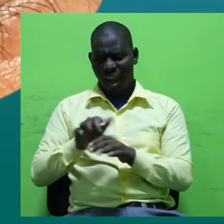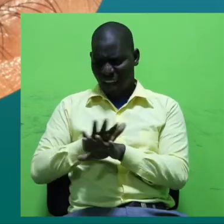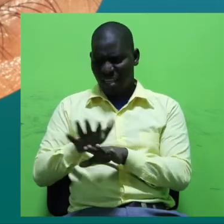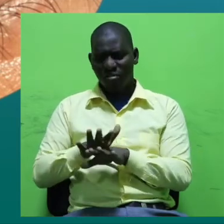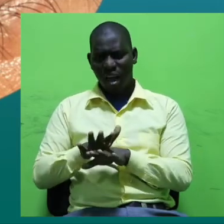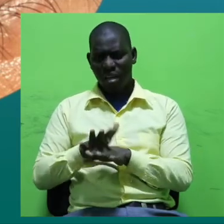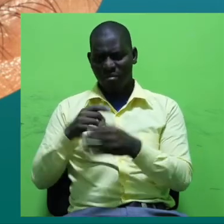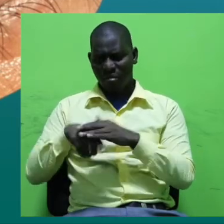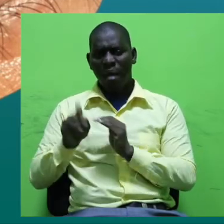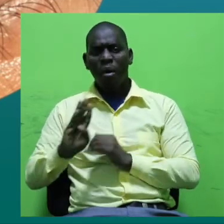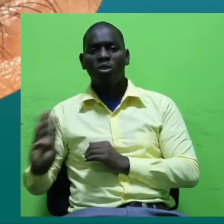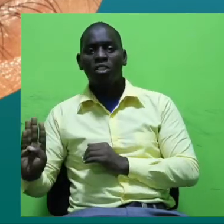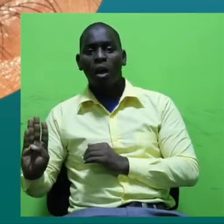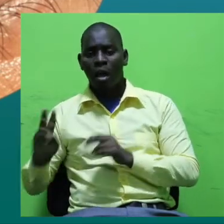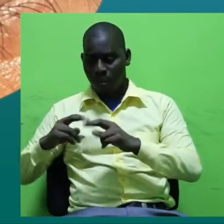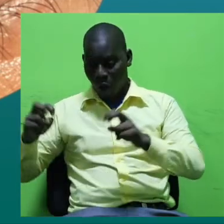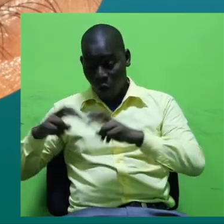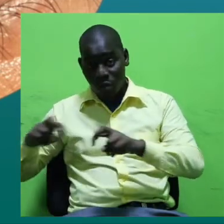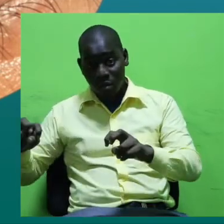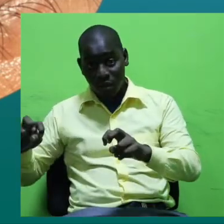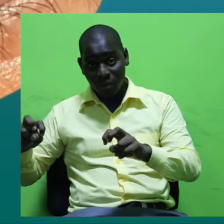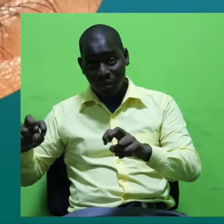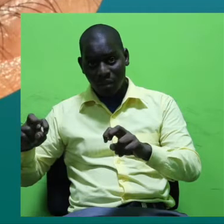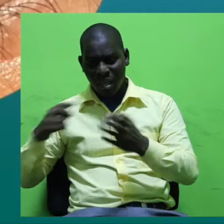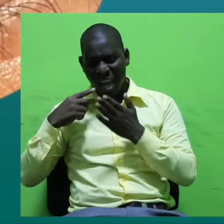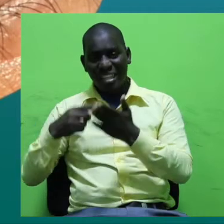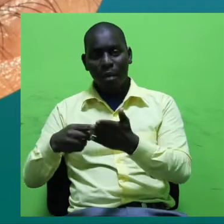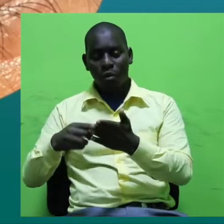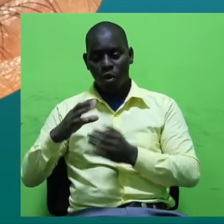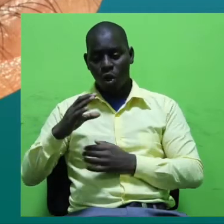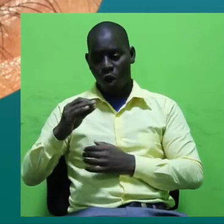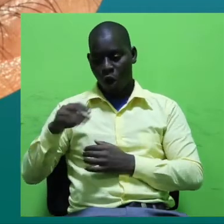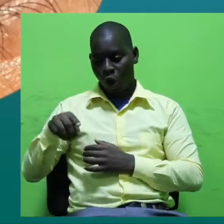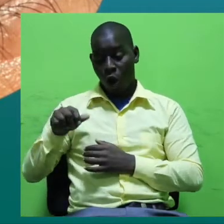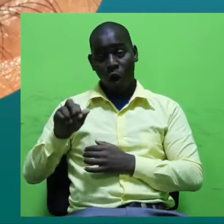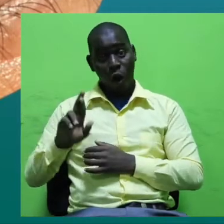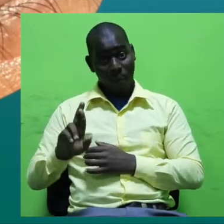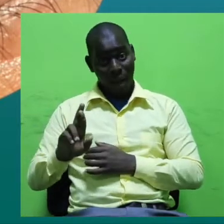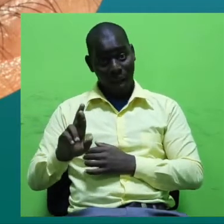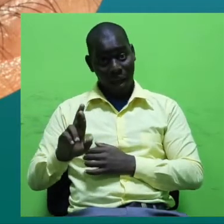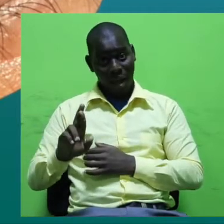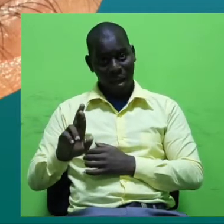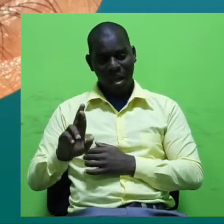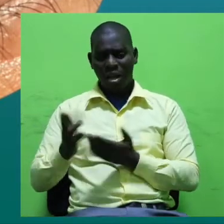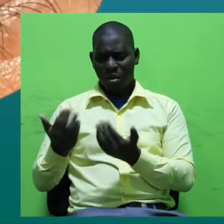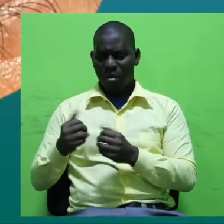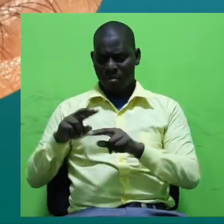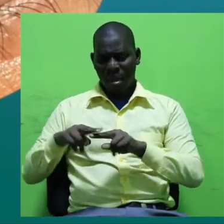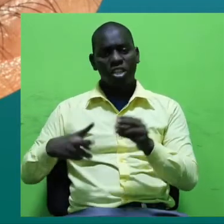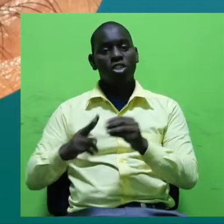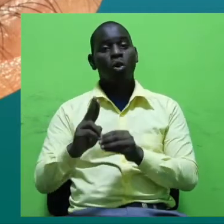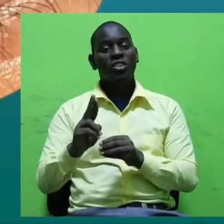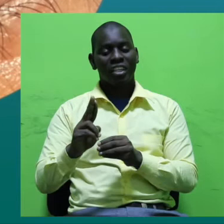by observing their color. Example, copper sulfate solution is blue. The Benedict solution is blue color, and